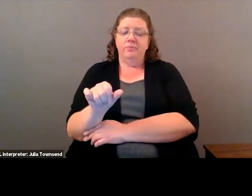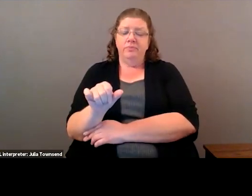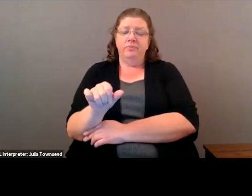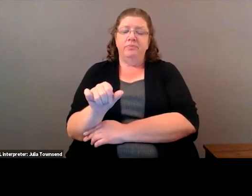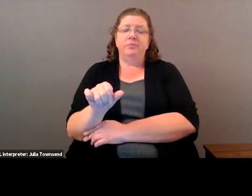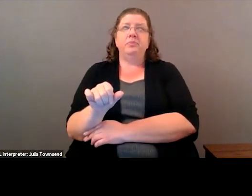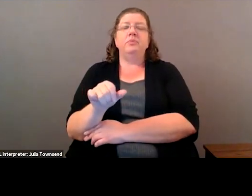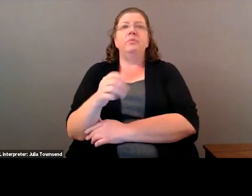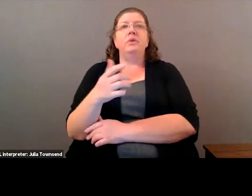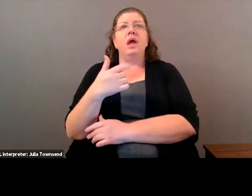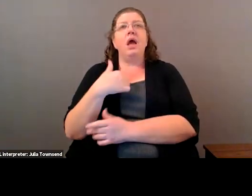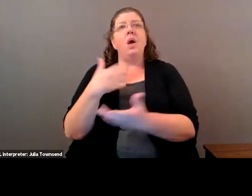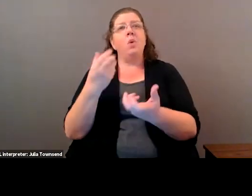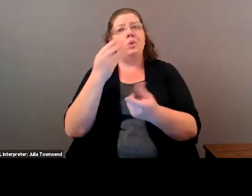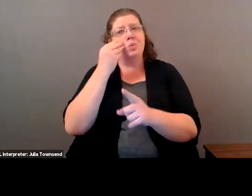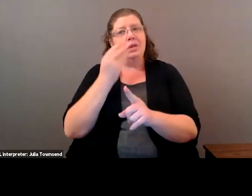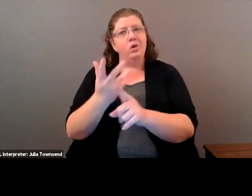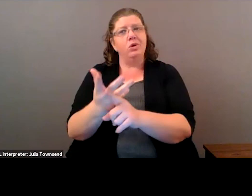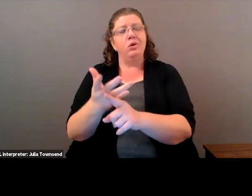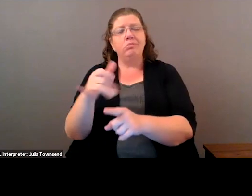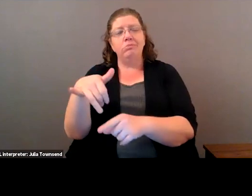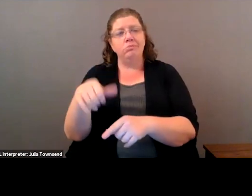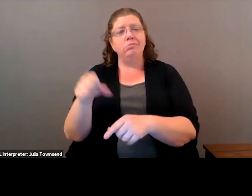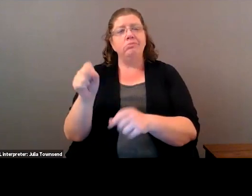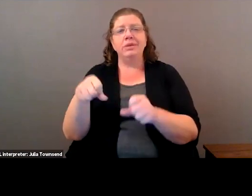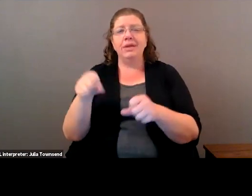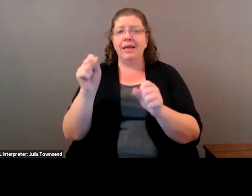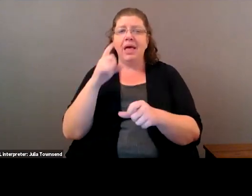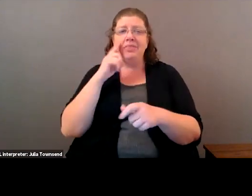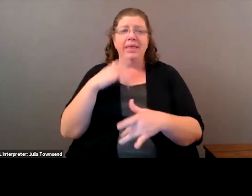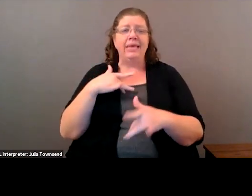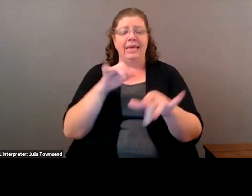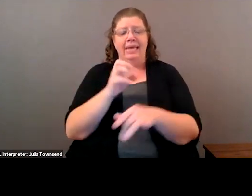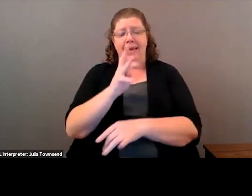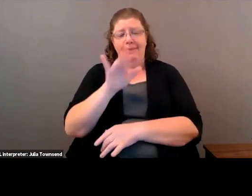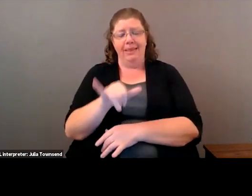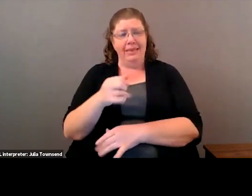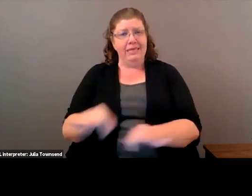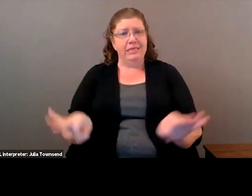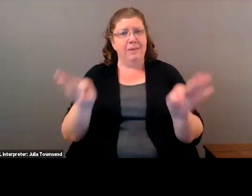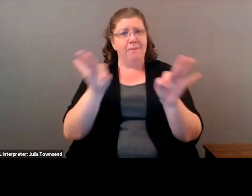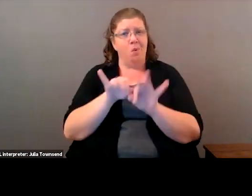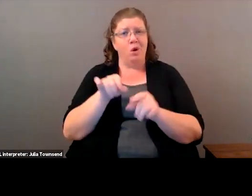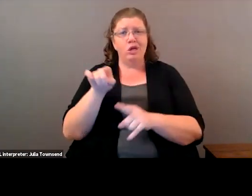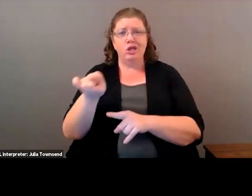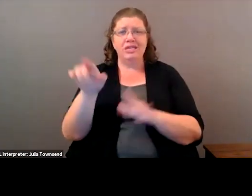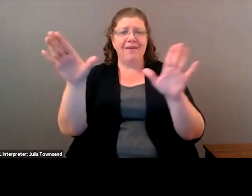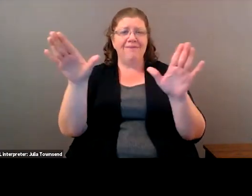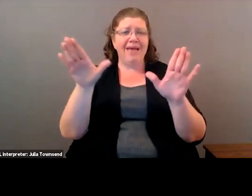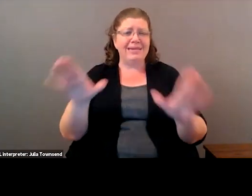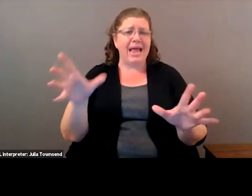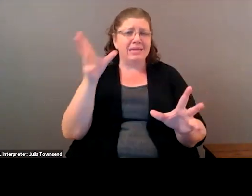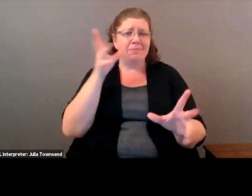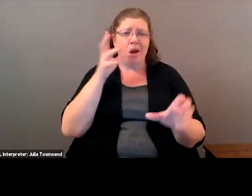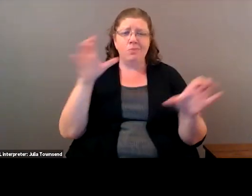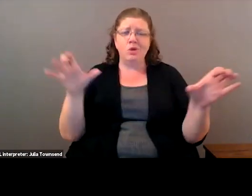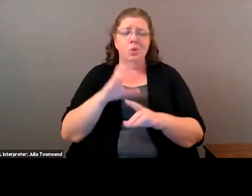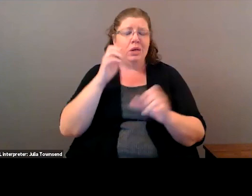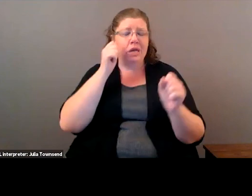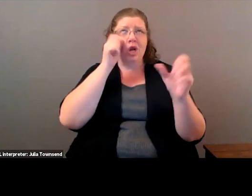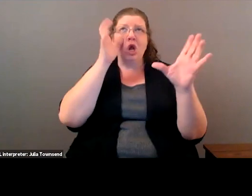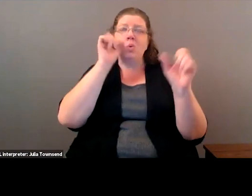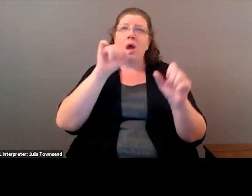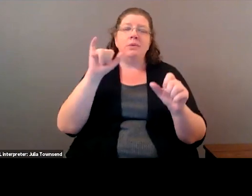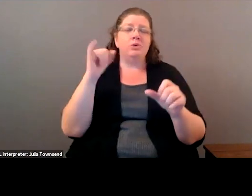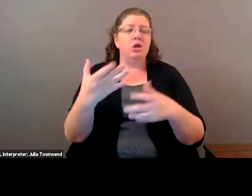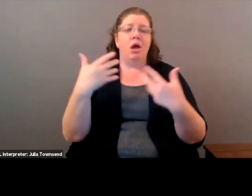to let her know that, yes, I think empathy is very important. I think she's a fantastic mom doing an incredible job. And I